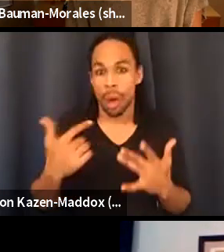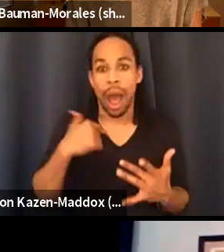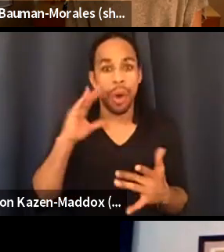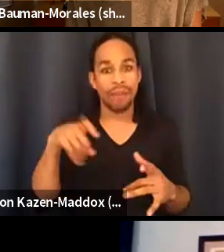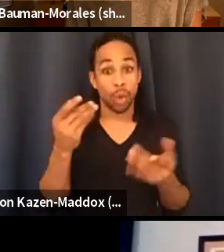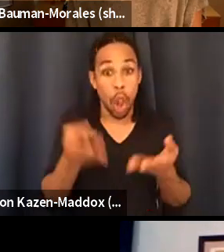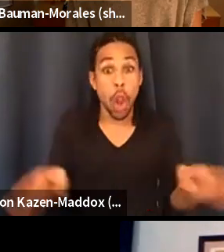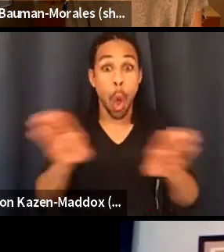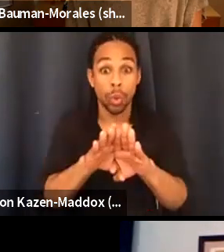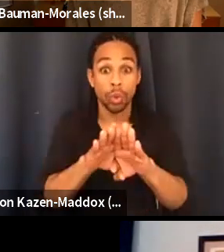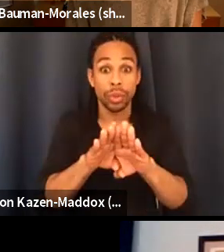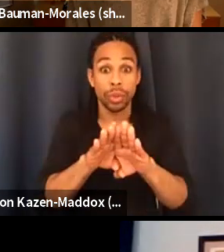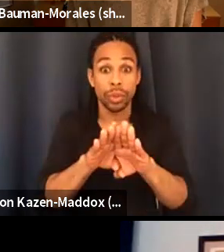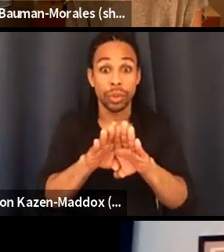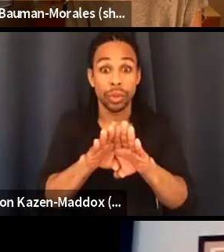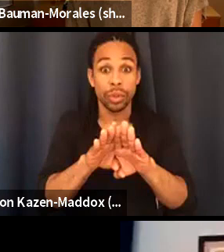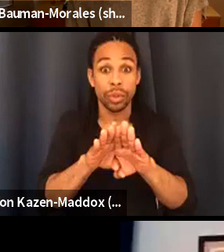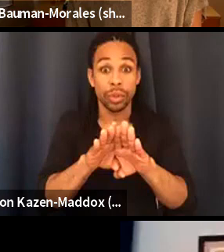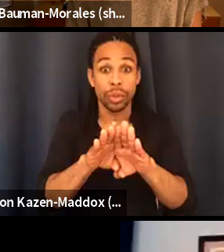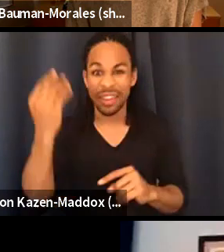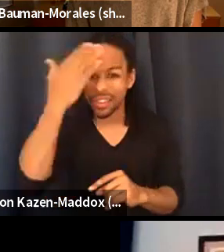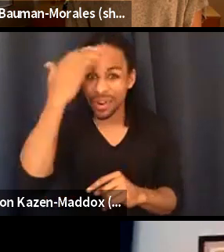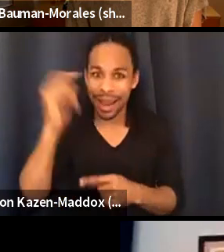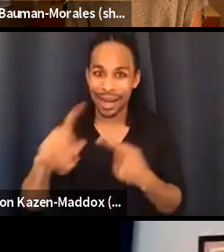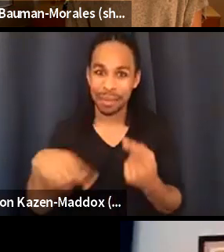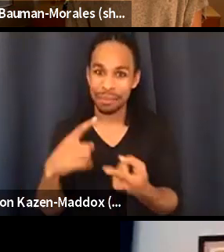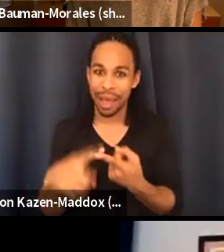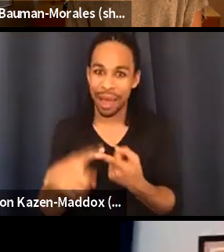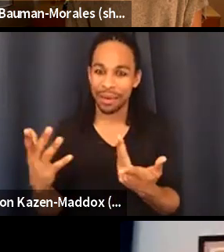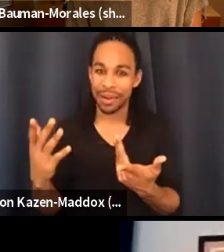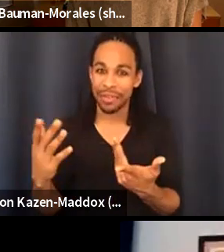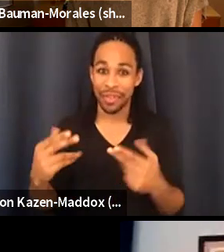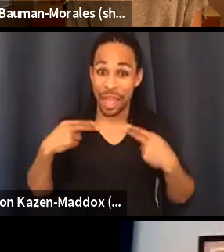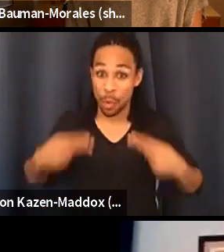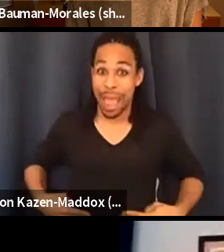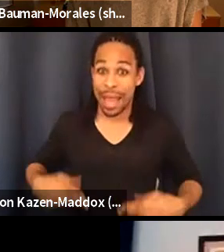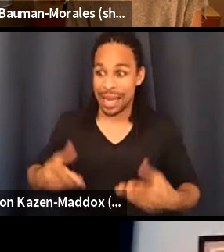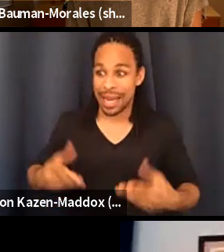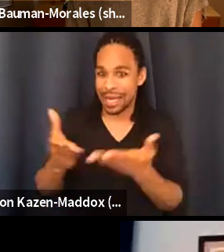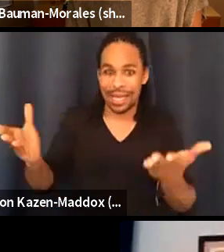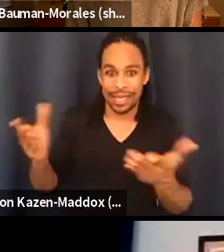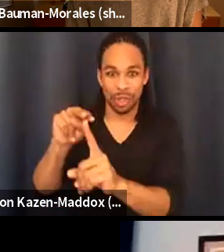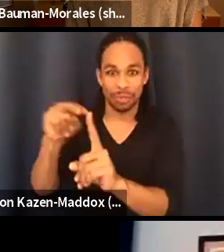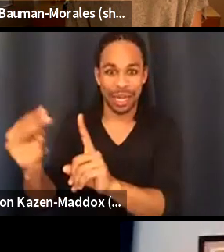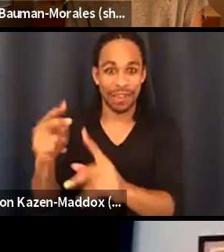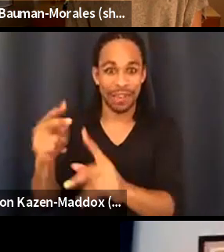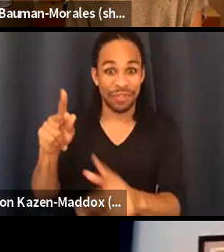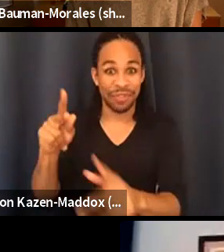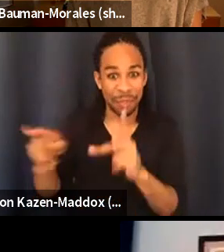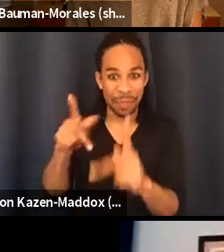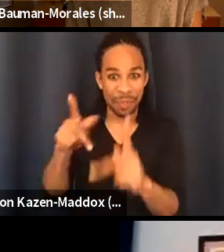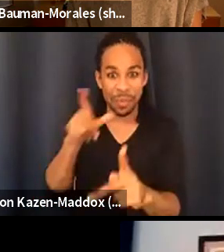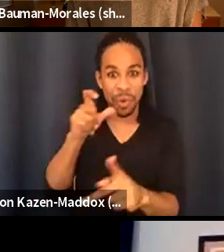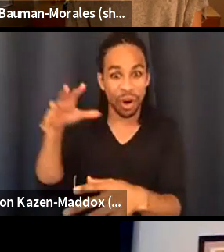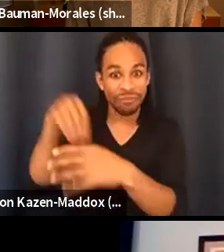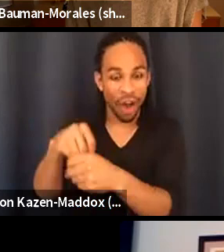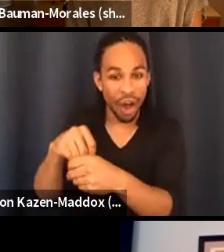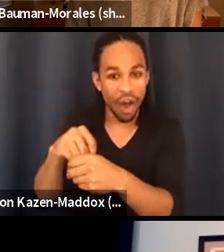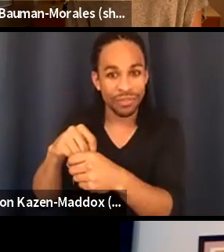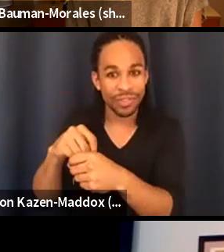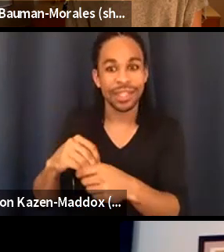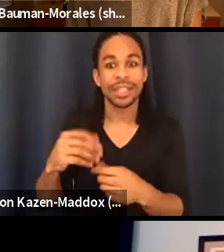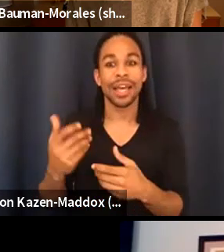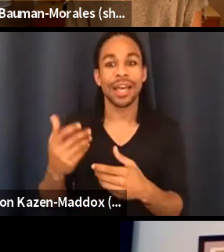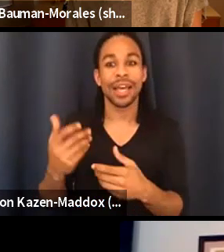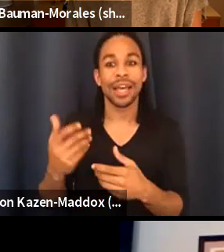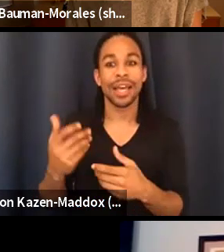what I'm so, and I think this goes back to a point that I think like Joseph was making previously,